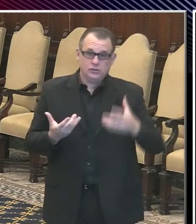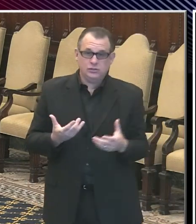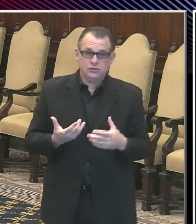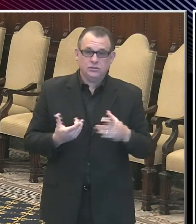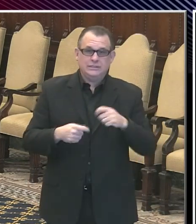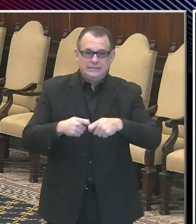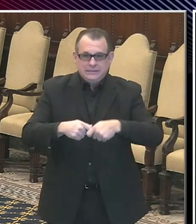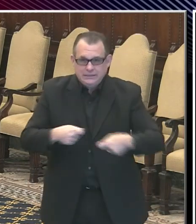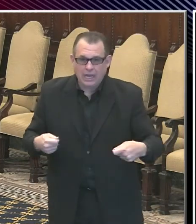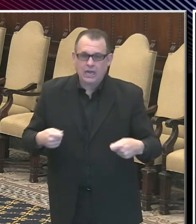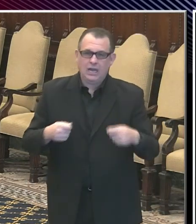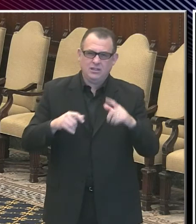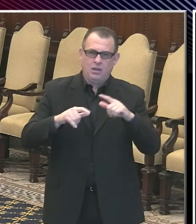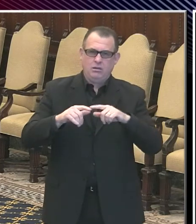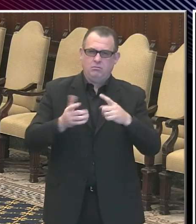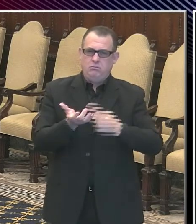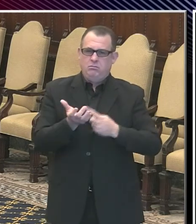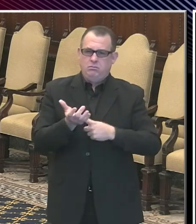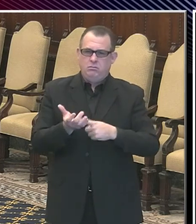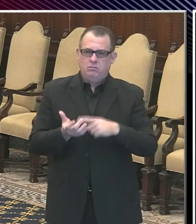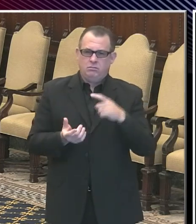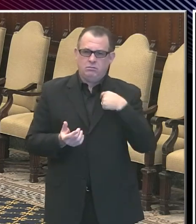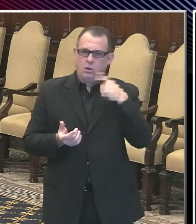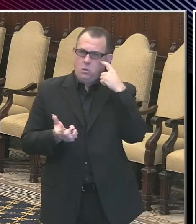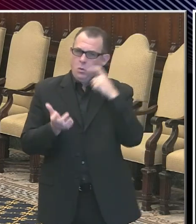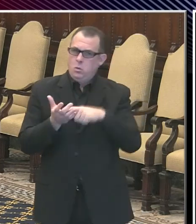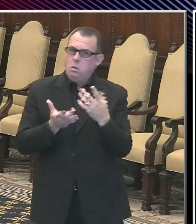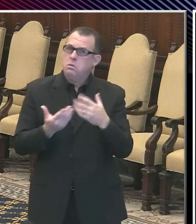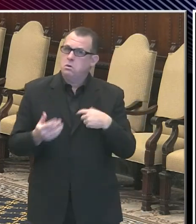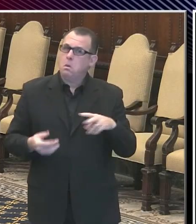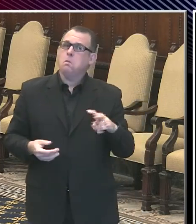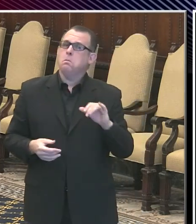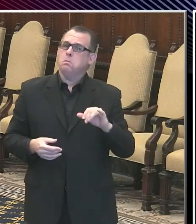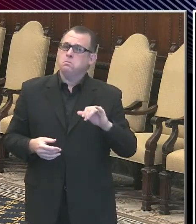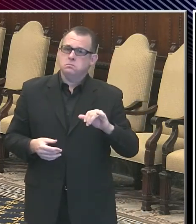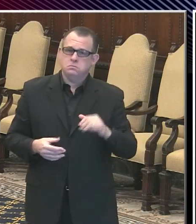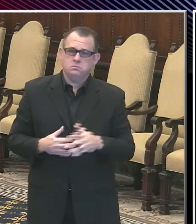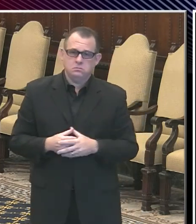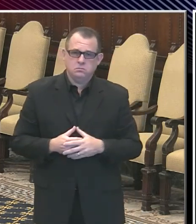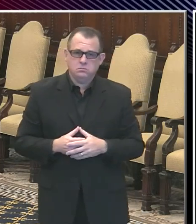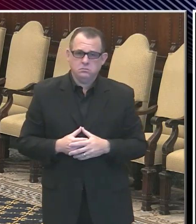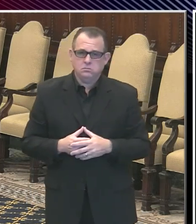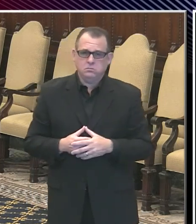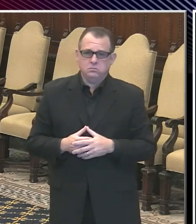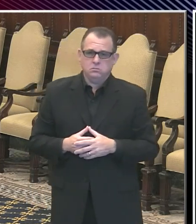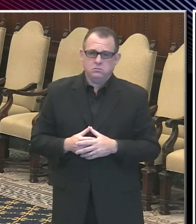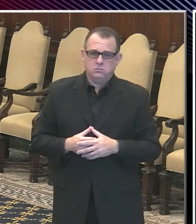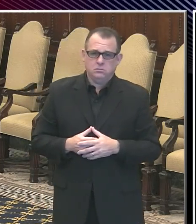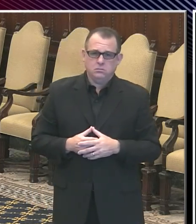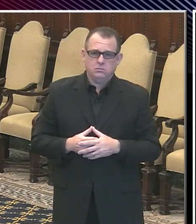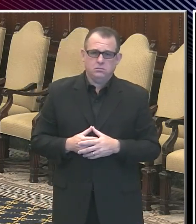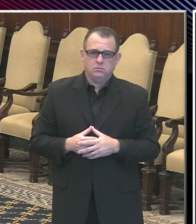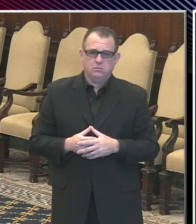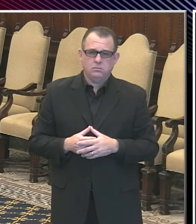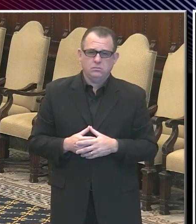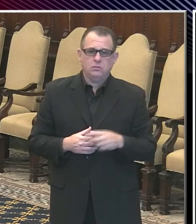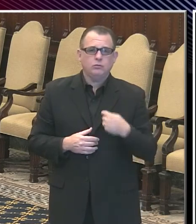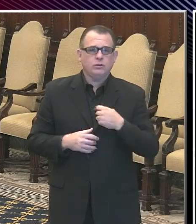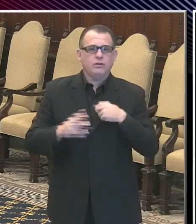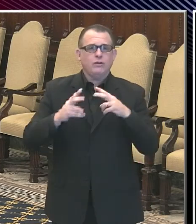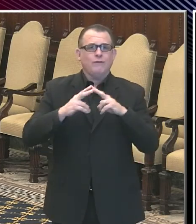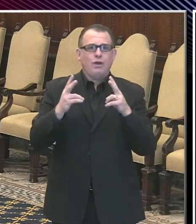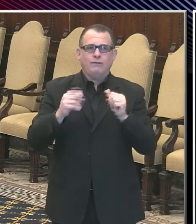One thing that I've noticed is that we have a very, how do I say, aggressive squirrels, Mayor.